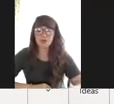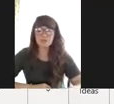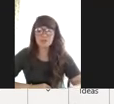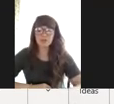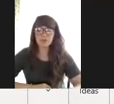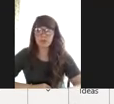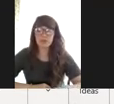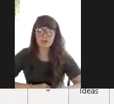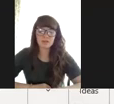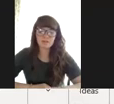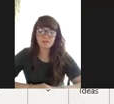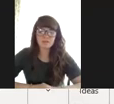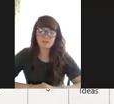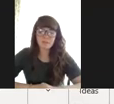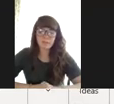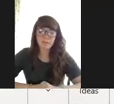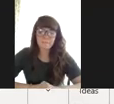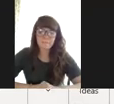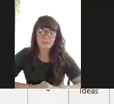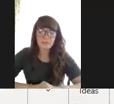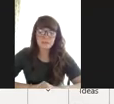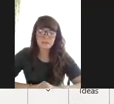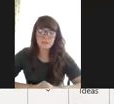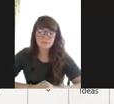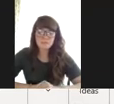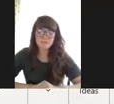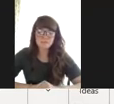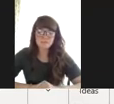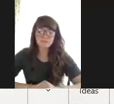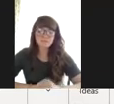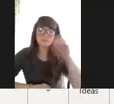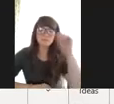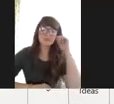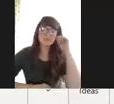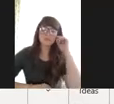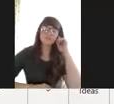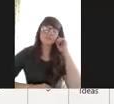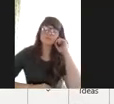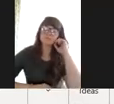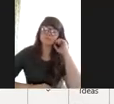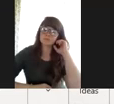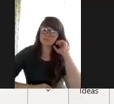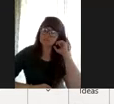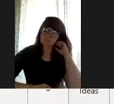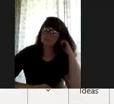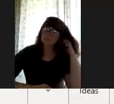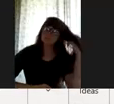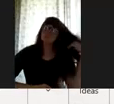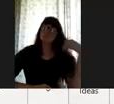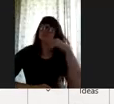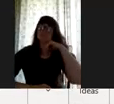hard time communicating it, though. Well, yeah, and the thing is that all believers have the Holy Spirit, you know,